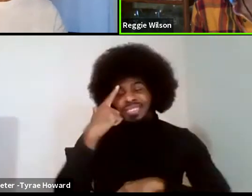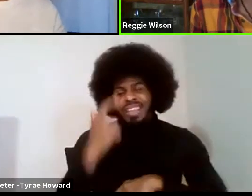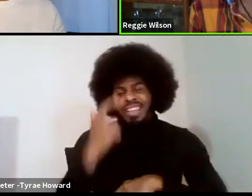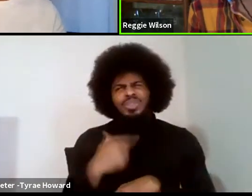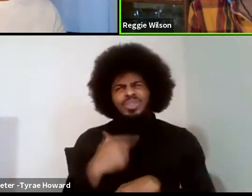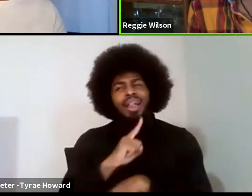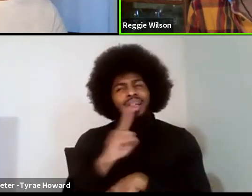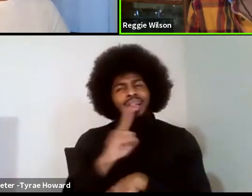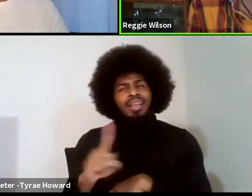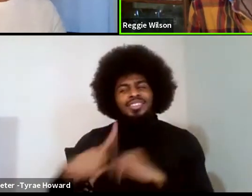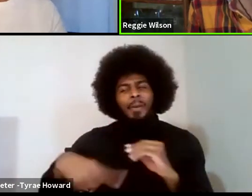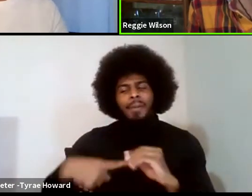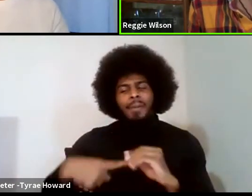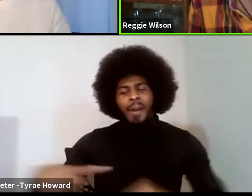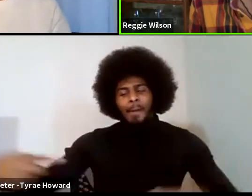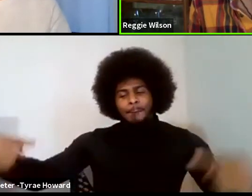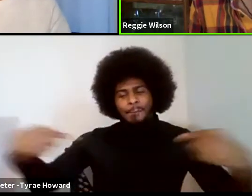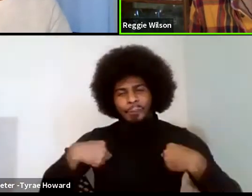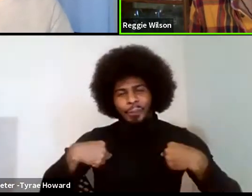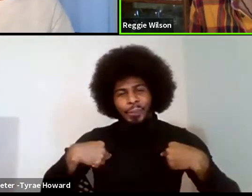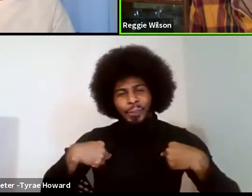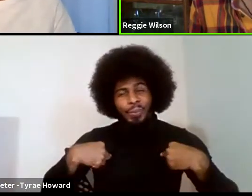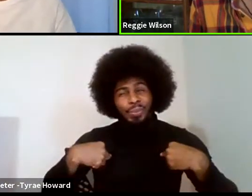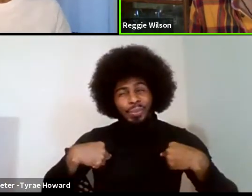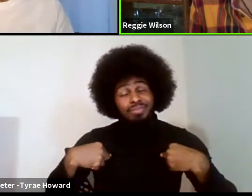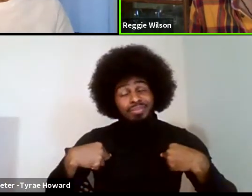me. And